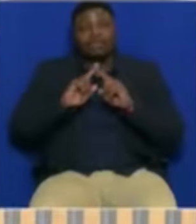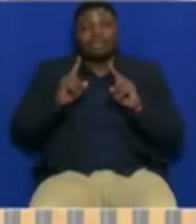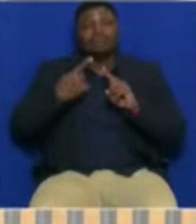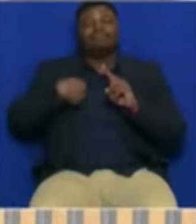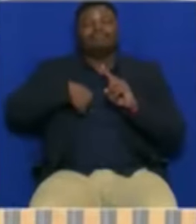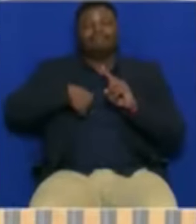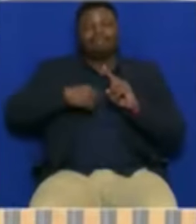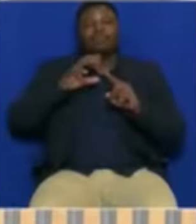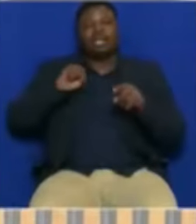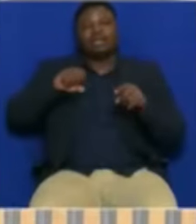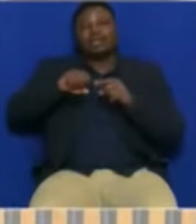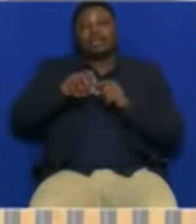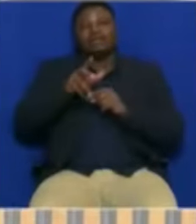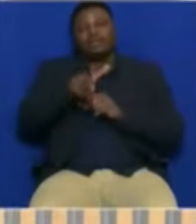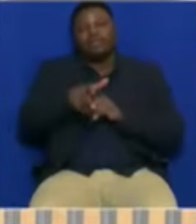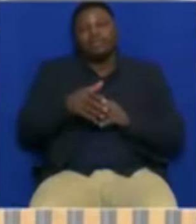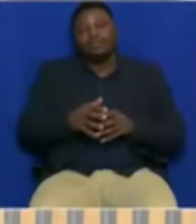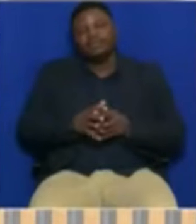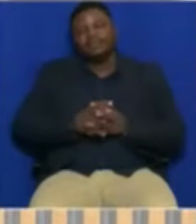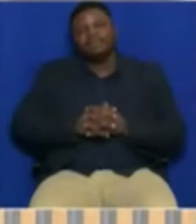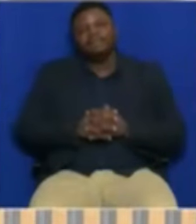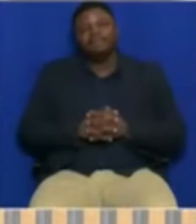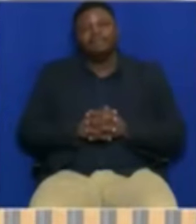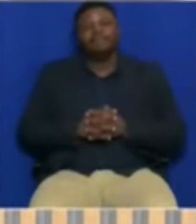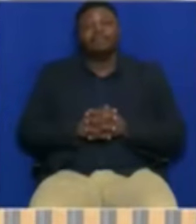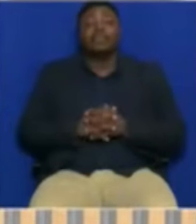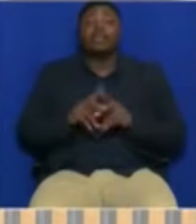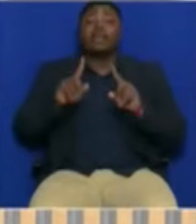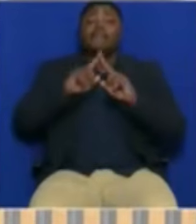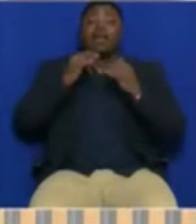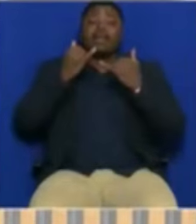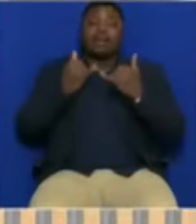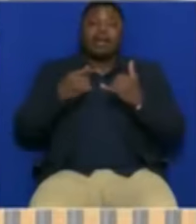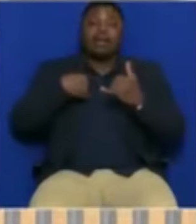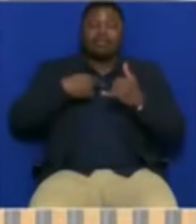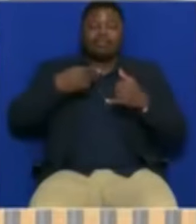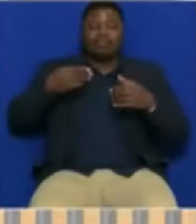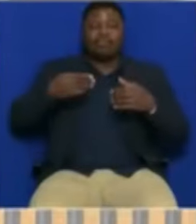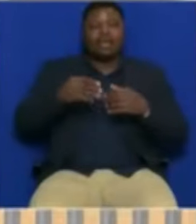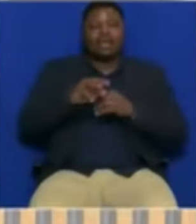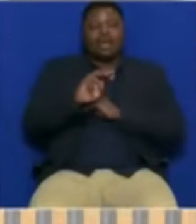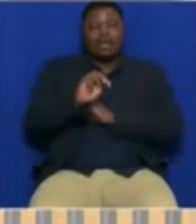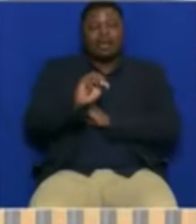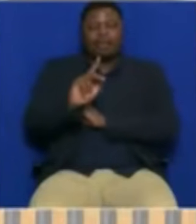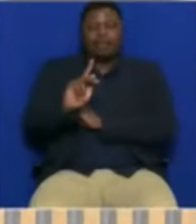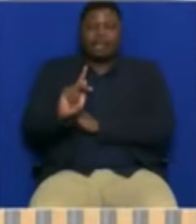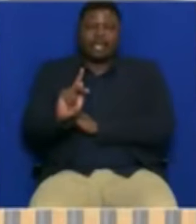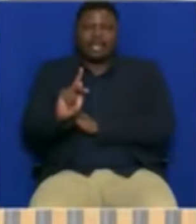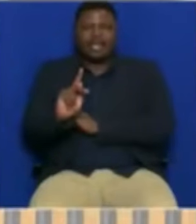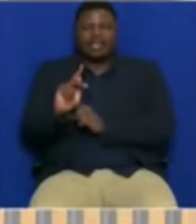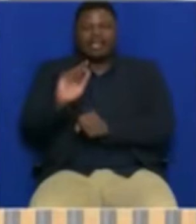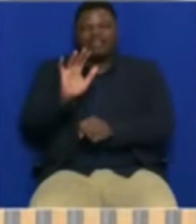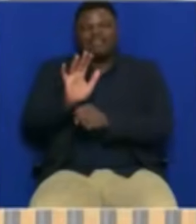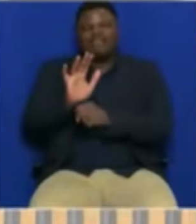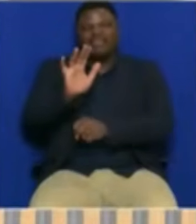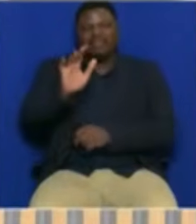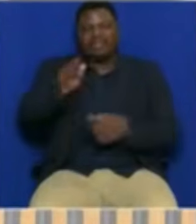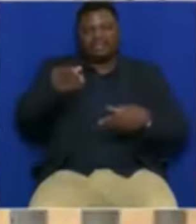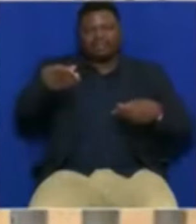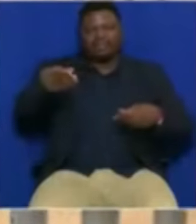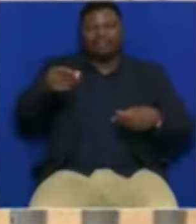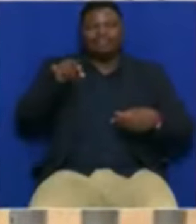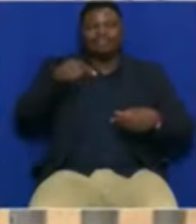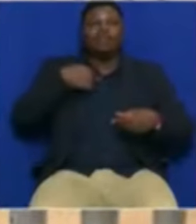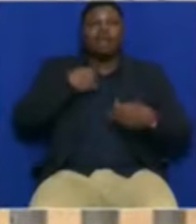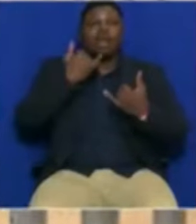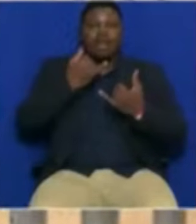have become familiar with this annexure MK15, you do notice that it's actually